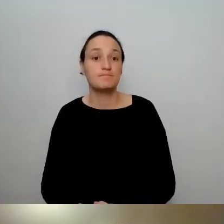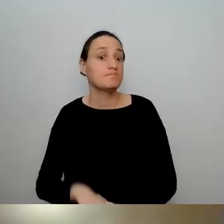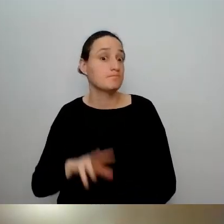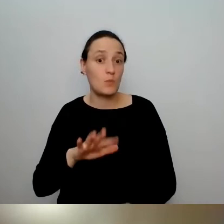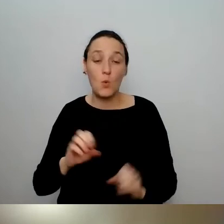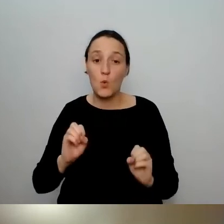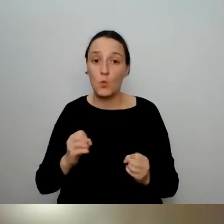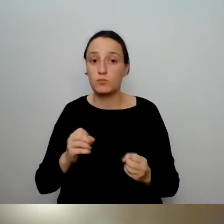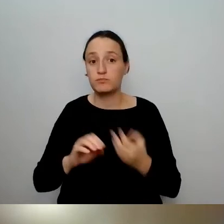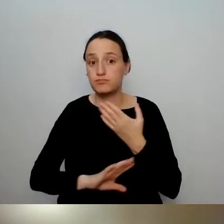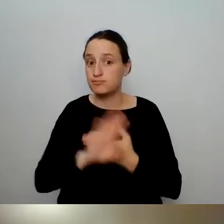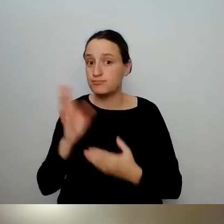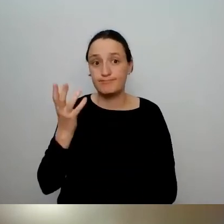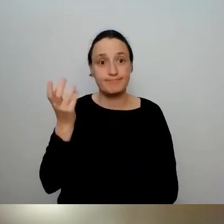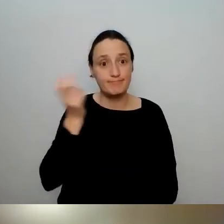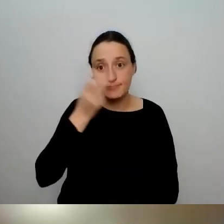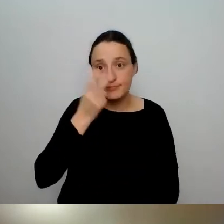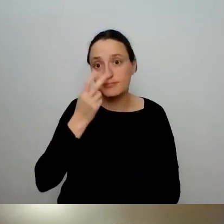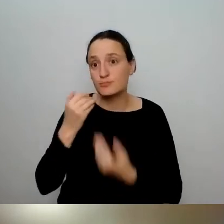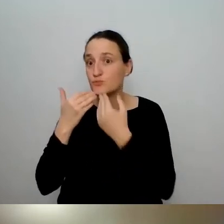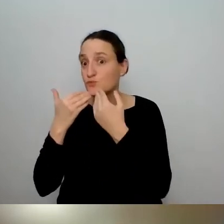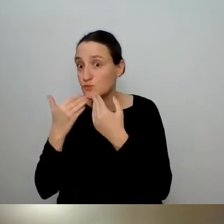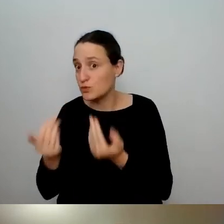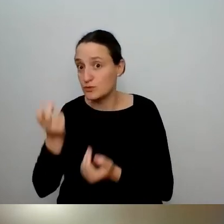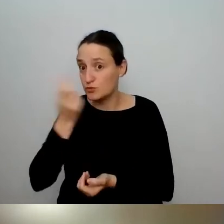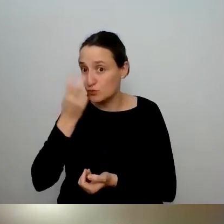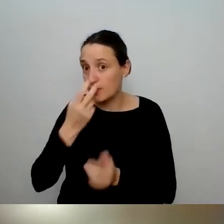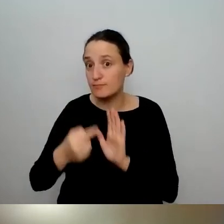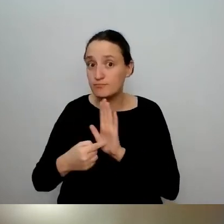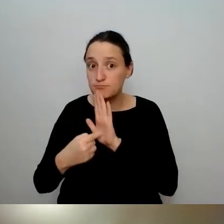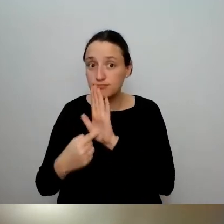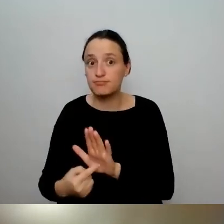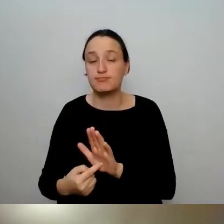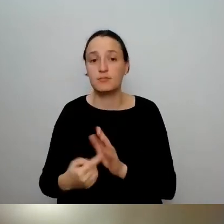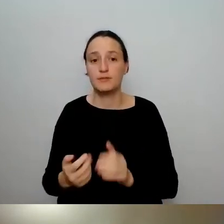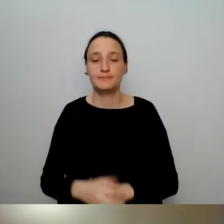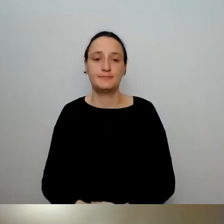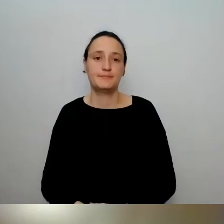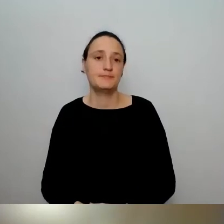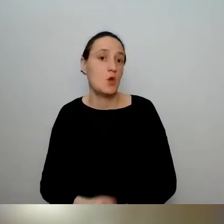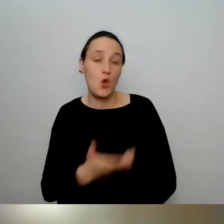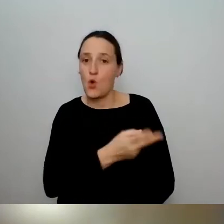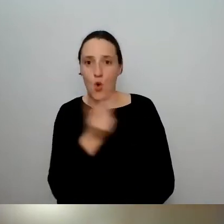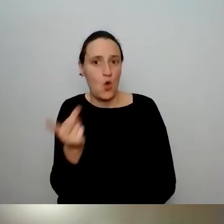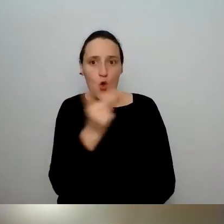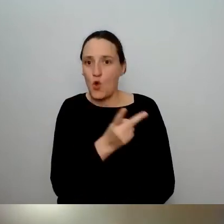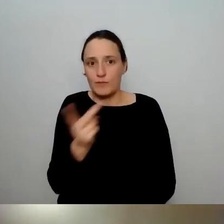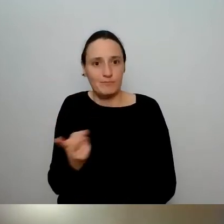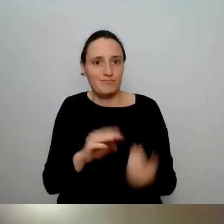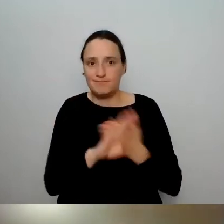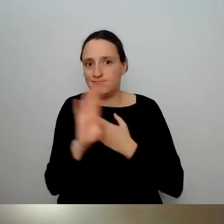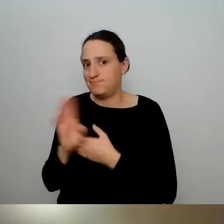So huge thanks both to Sverre and Stian for these incredible lectures. It was very interesting